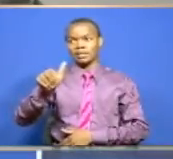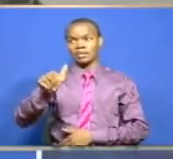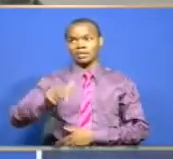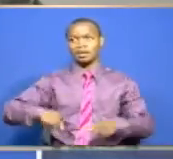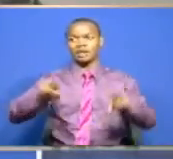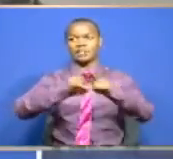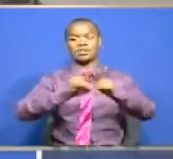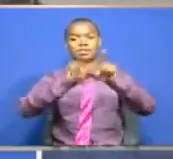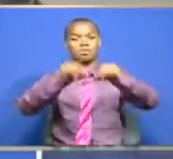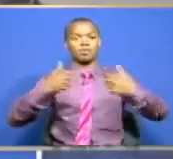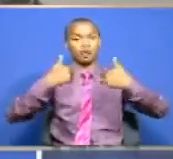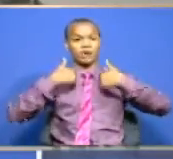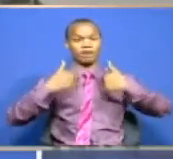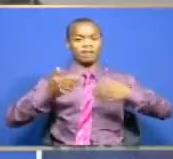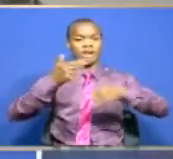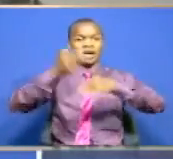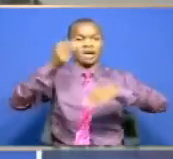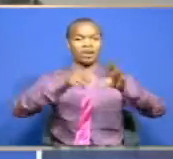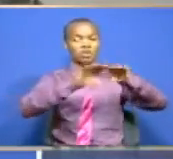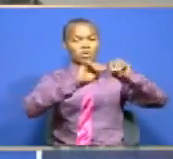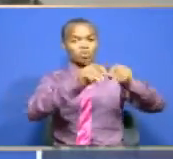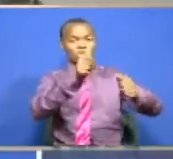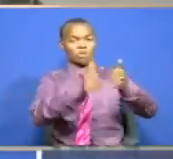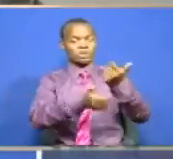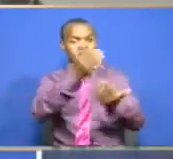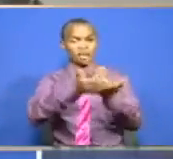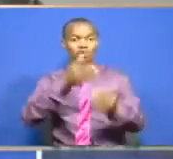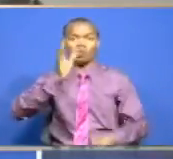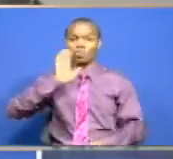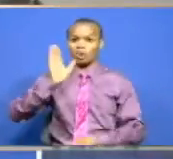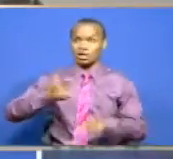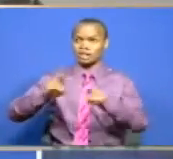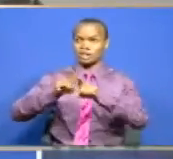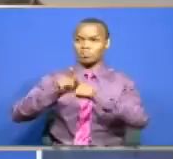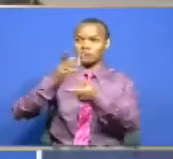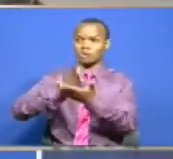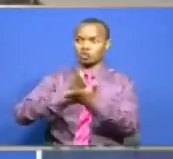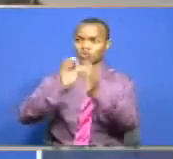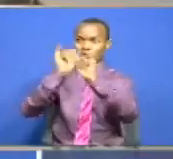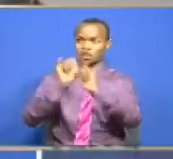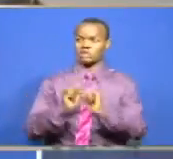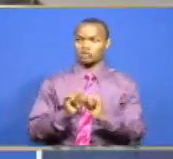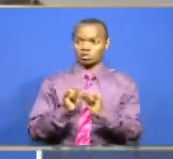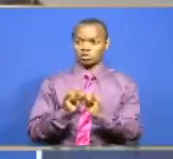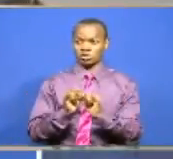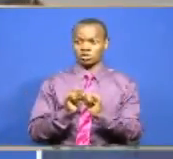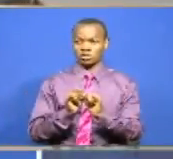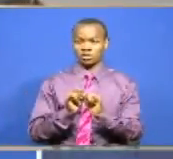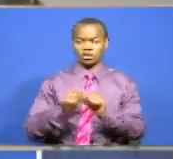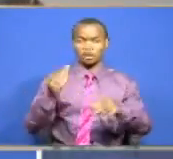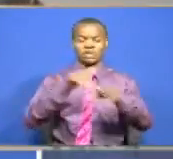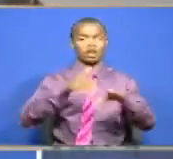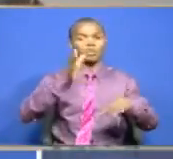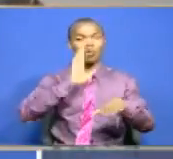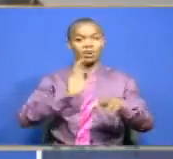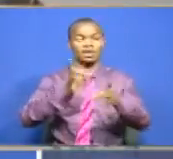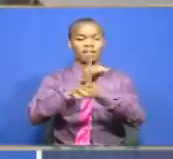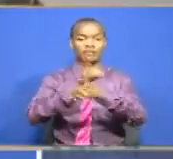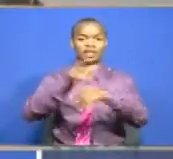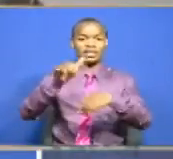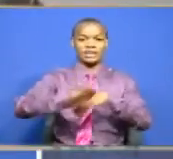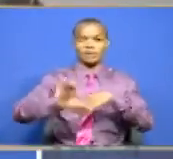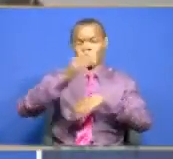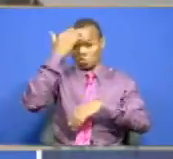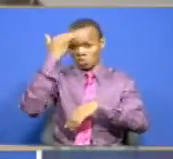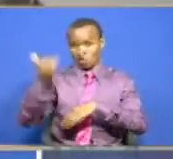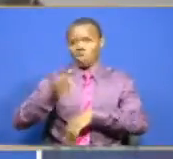very high quality effluent, which is the treated water, which can be reintroduced into even sensitive water courses. So that